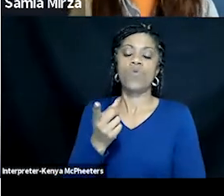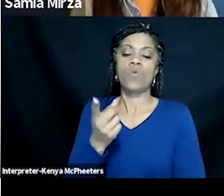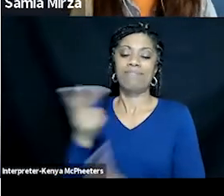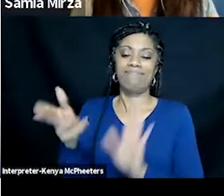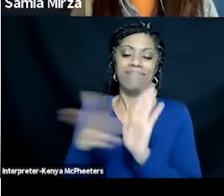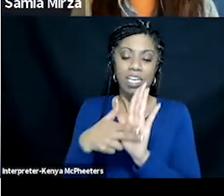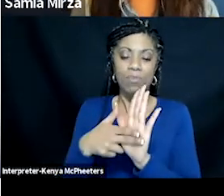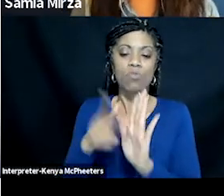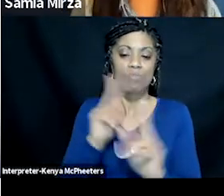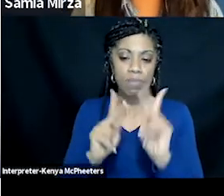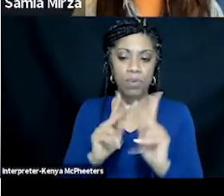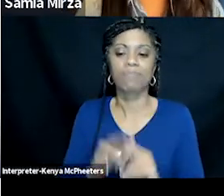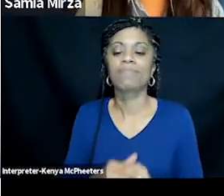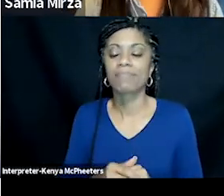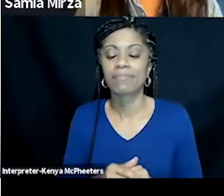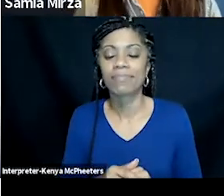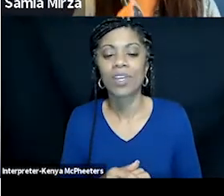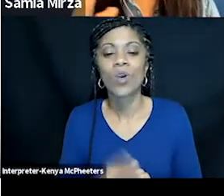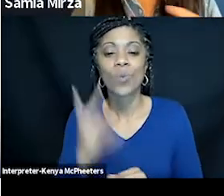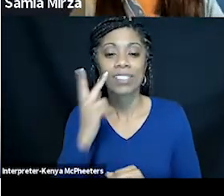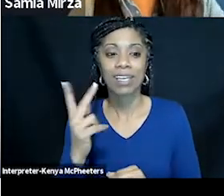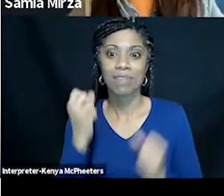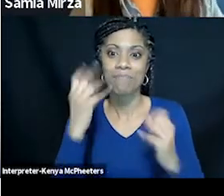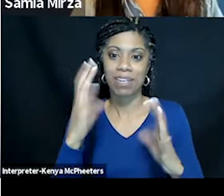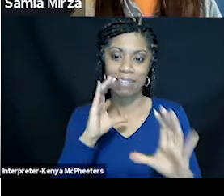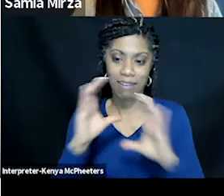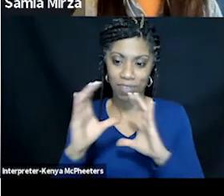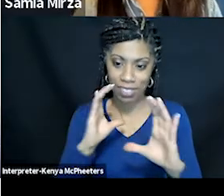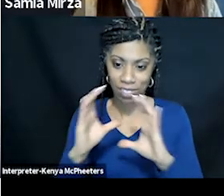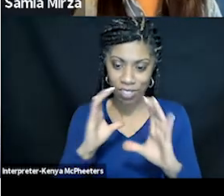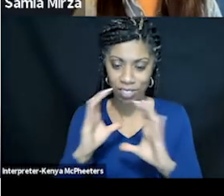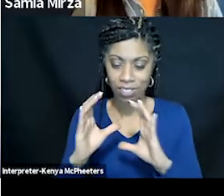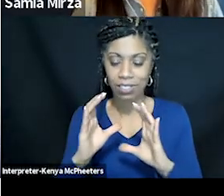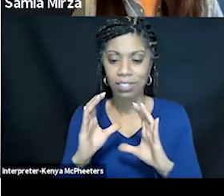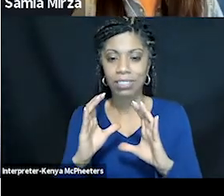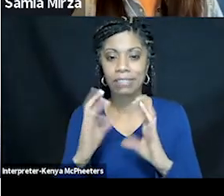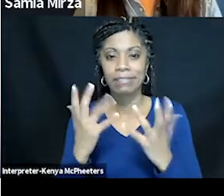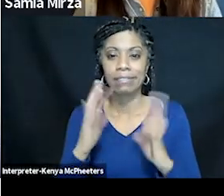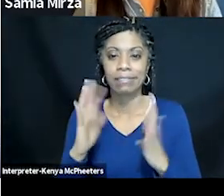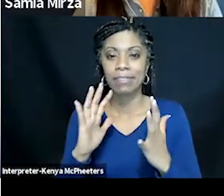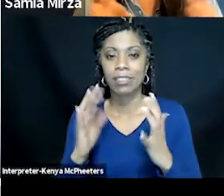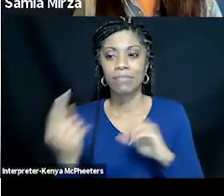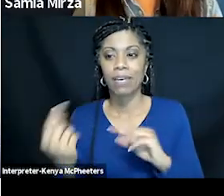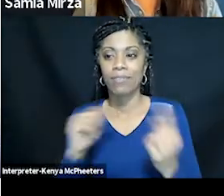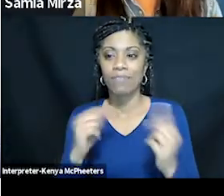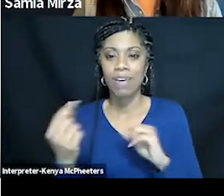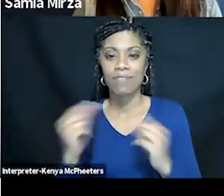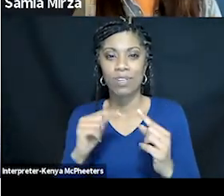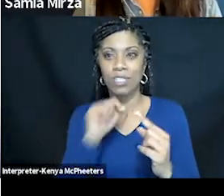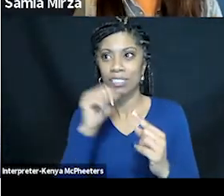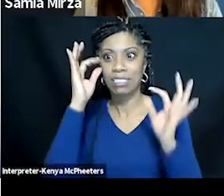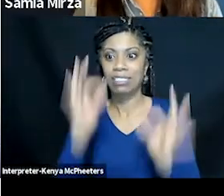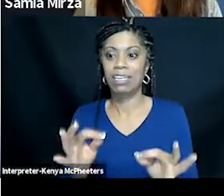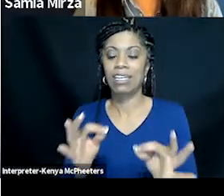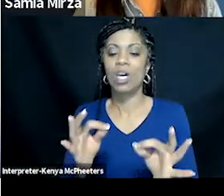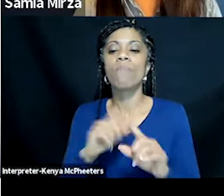found, lots of conversations later and a lot of kind of wrestling back and forth as a team. We came to this